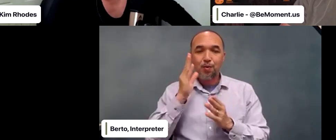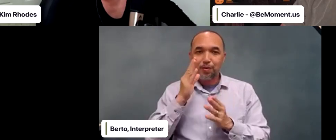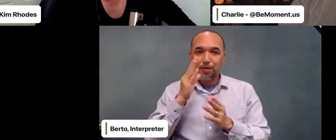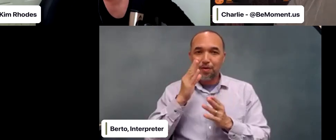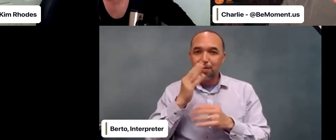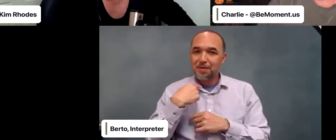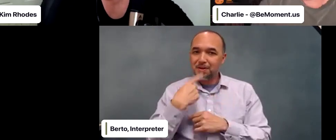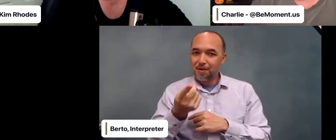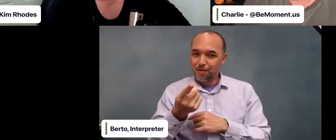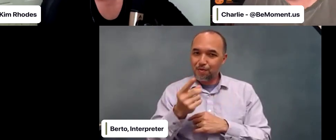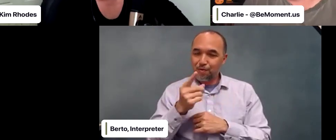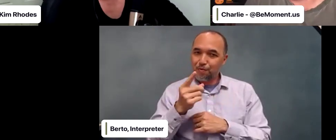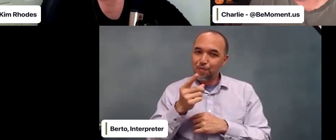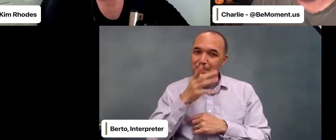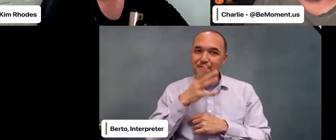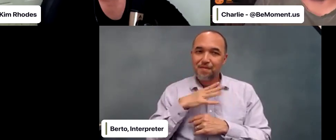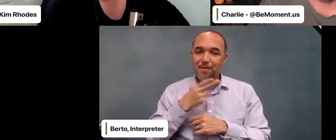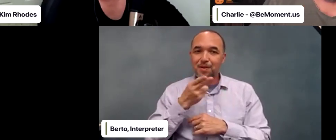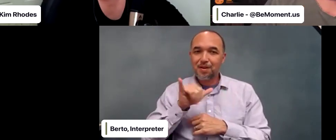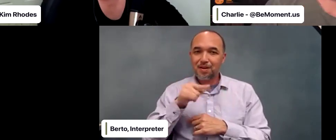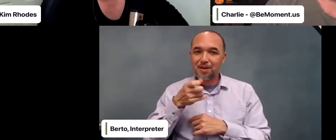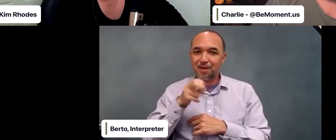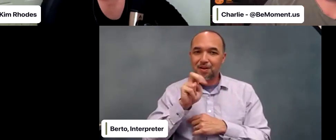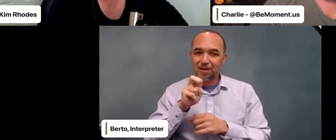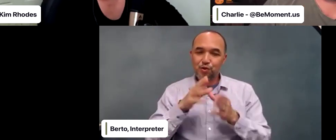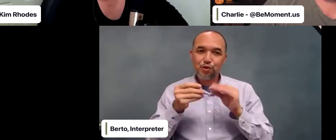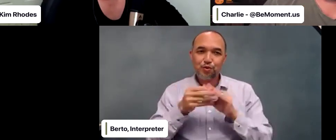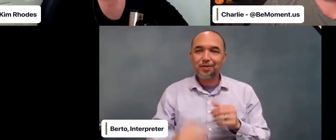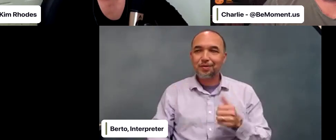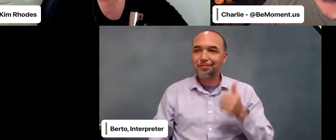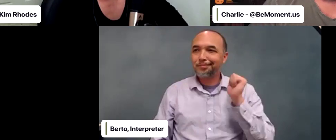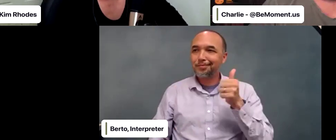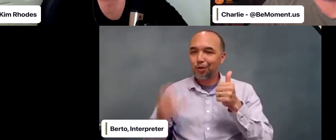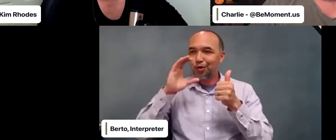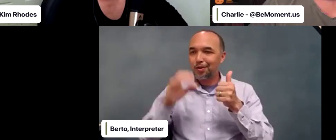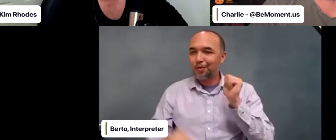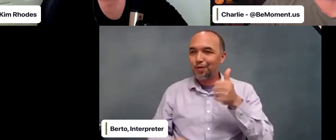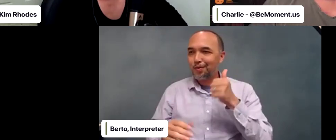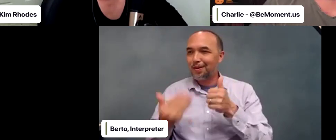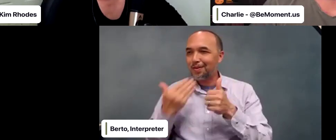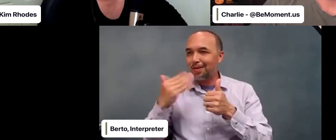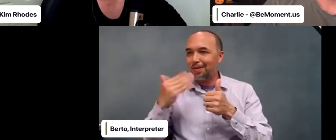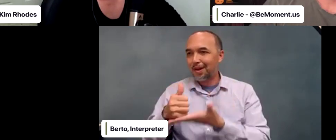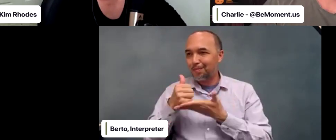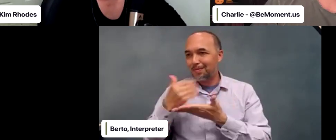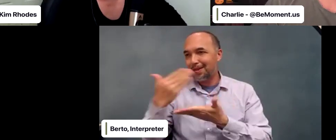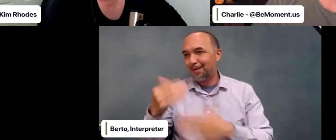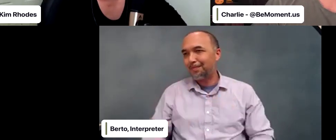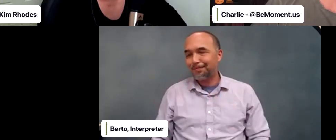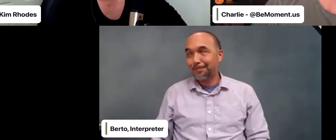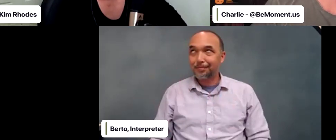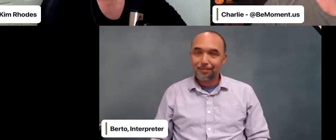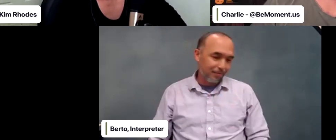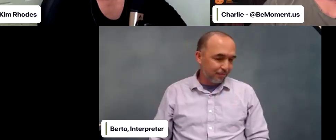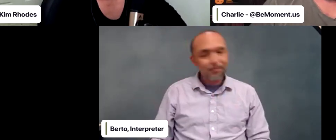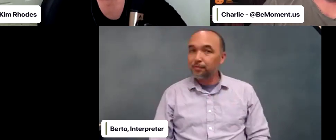the feminine hygiene story. Great. Thanks, Lisa. Really, that's helpful. Thank you. Thanks. Gotcha. First of